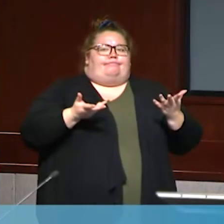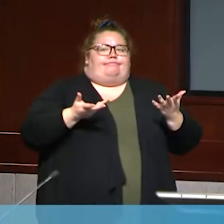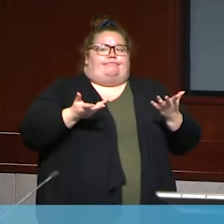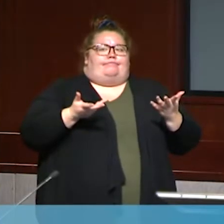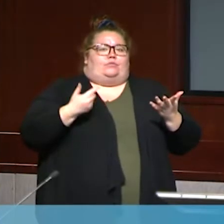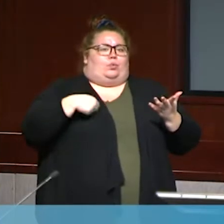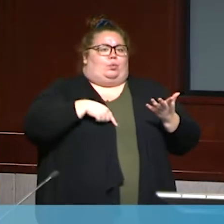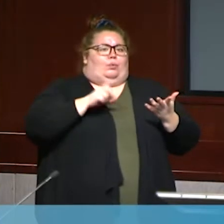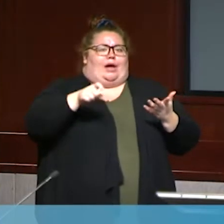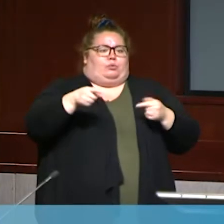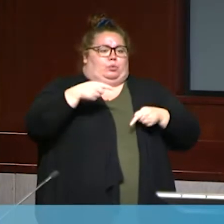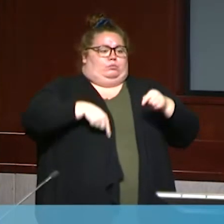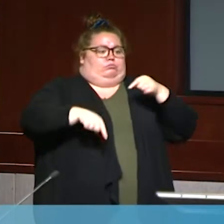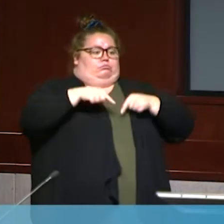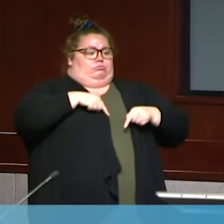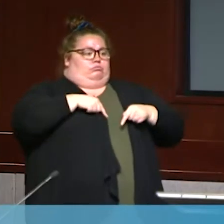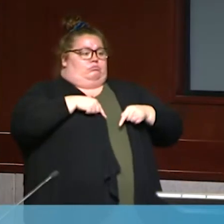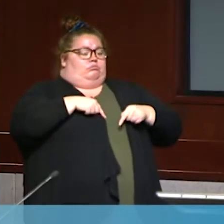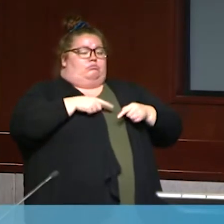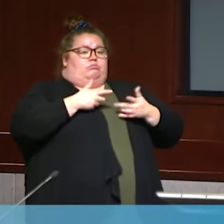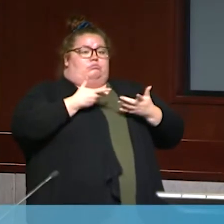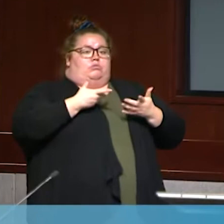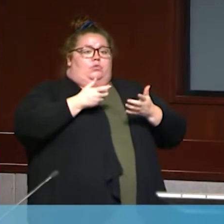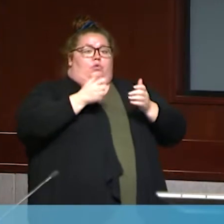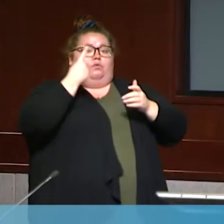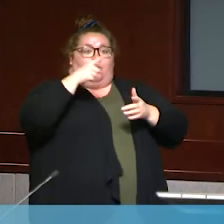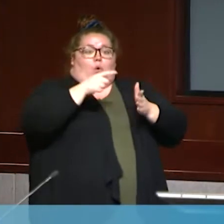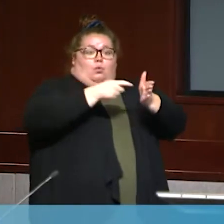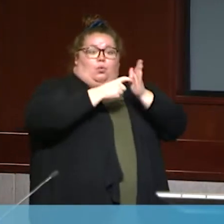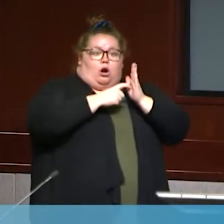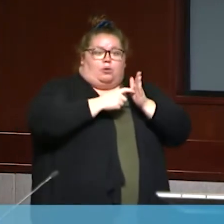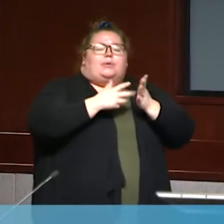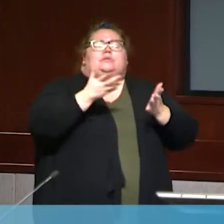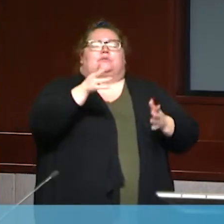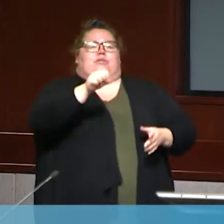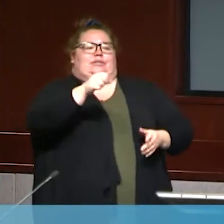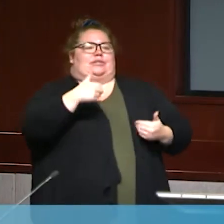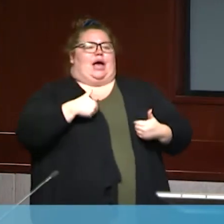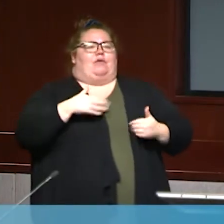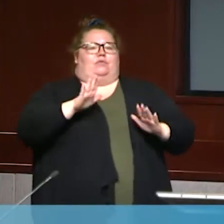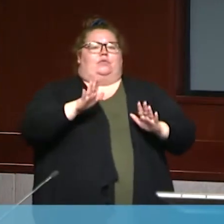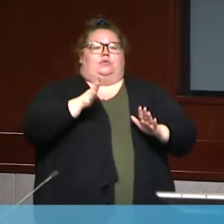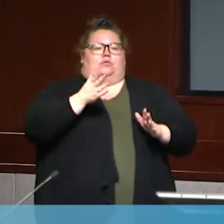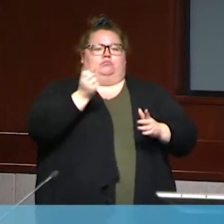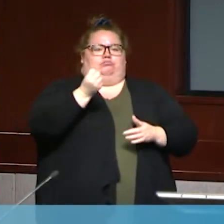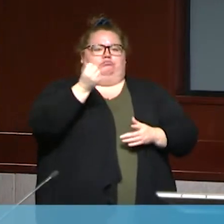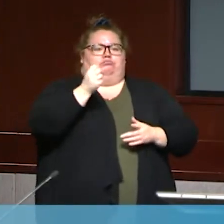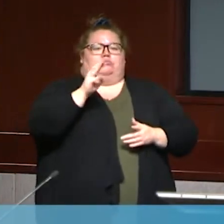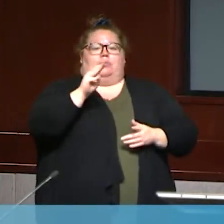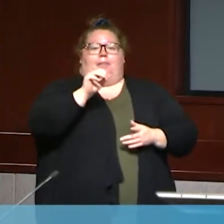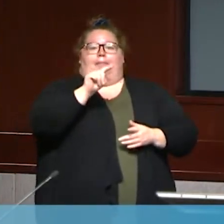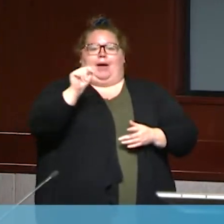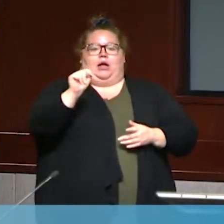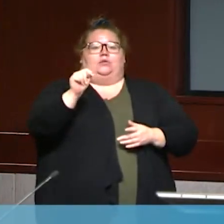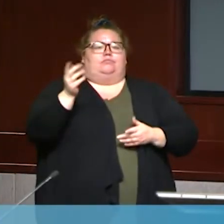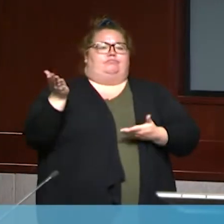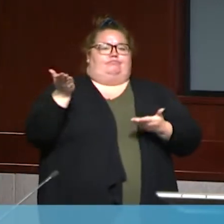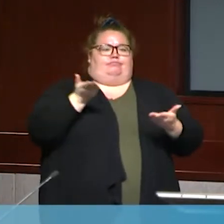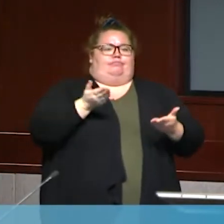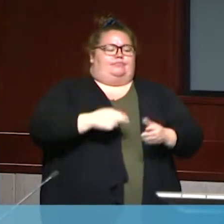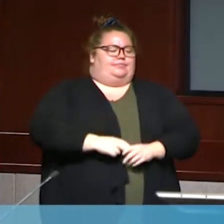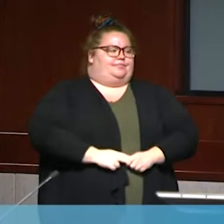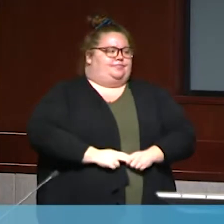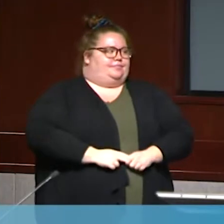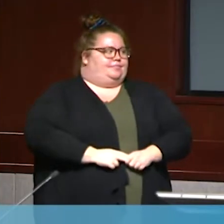the benchmarks? Does that make sense? It does. Let me have our Director of Public Health, Matt Constantine, answer that for you.